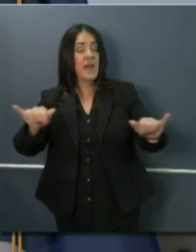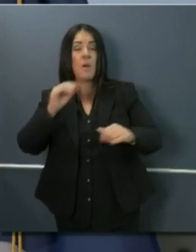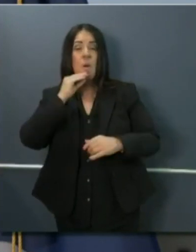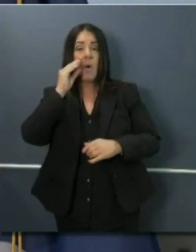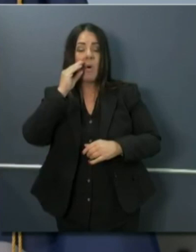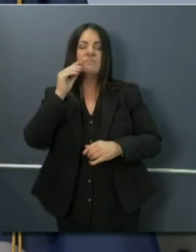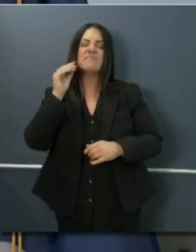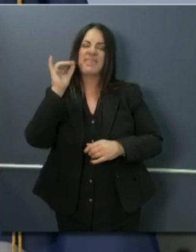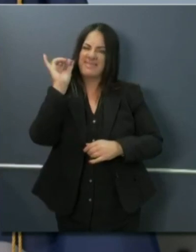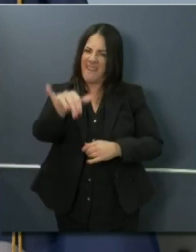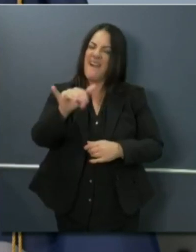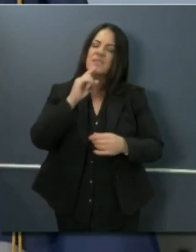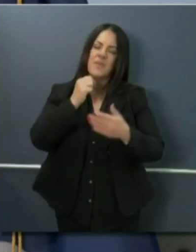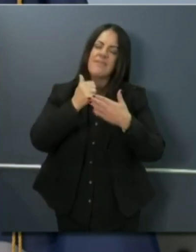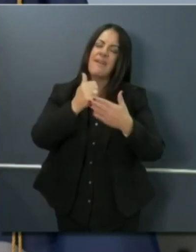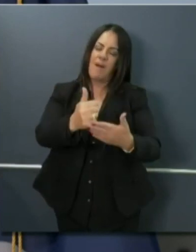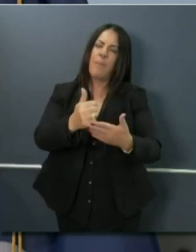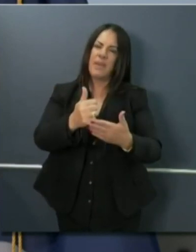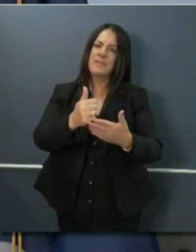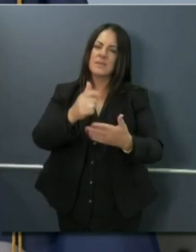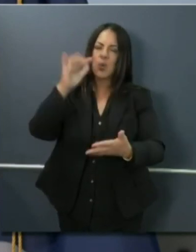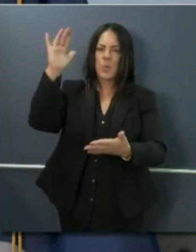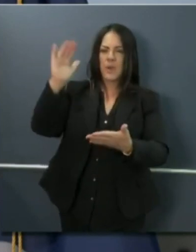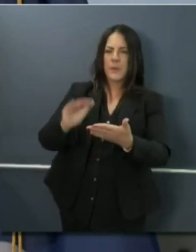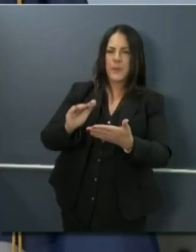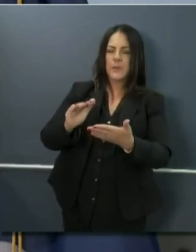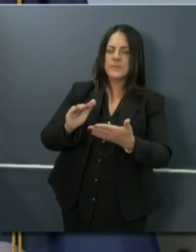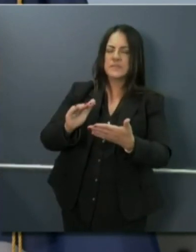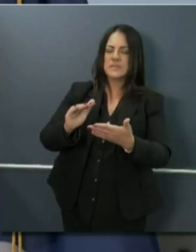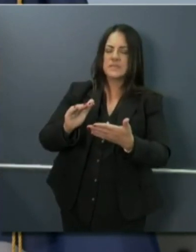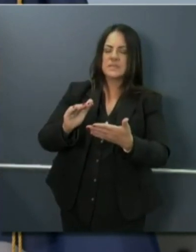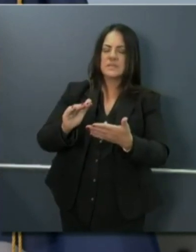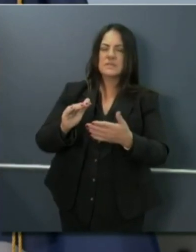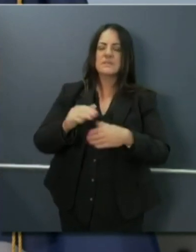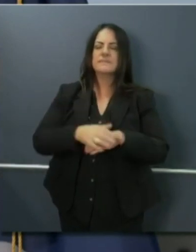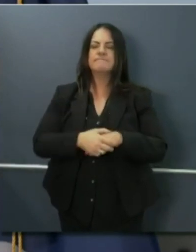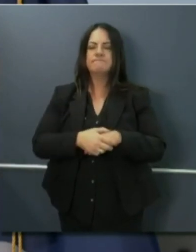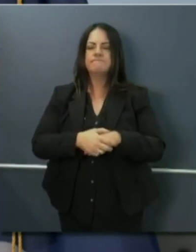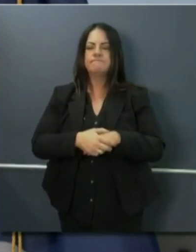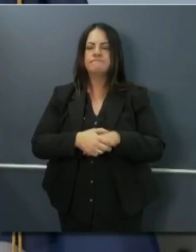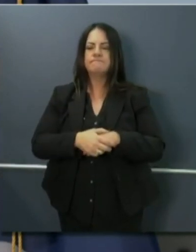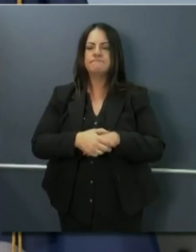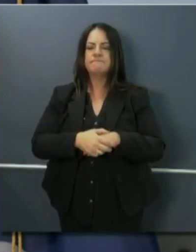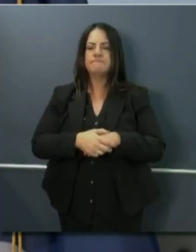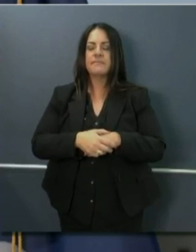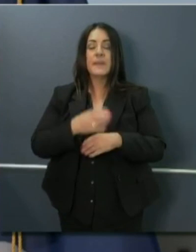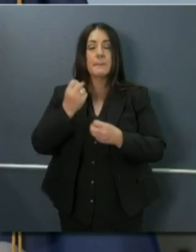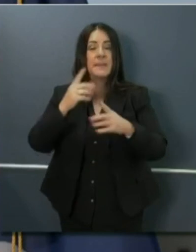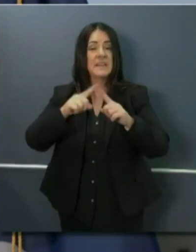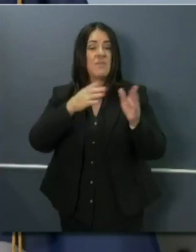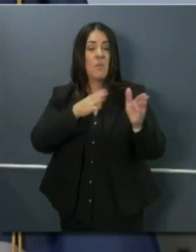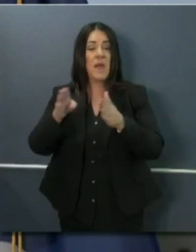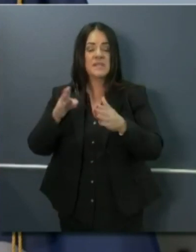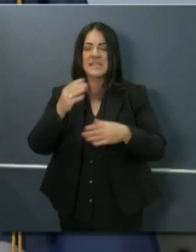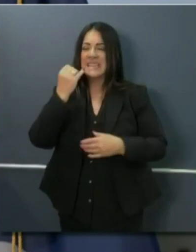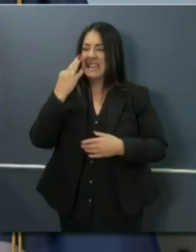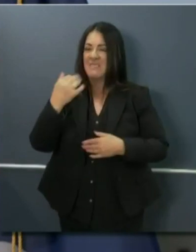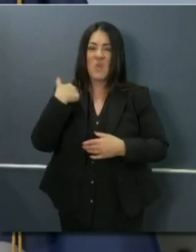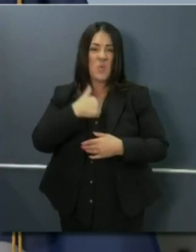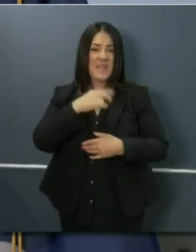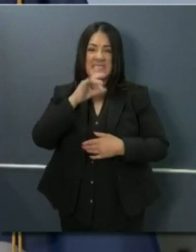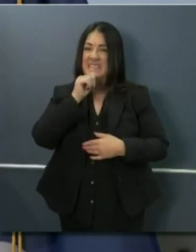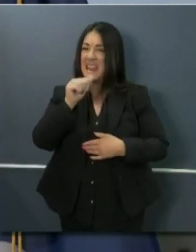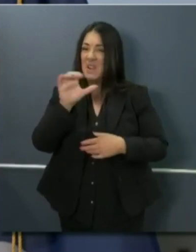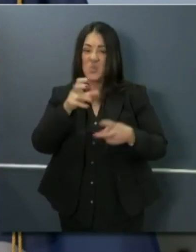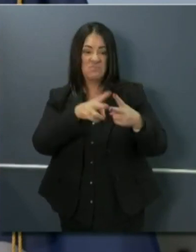in reducing the stress on the system that we believe would have already materialized in more acute ways had we not advanced